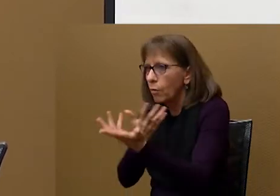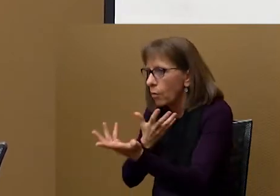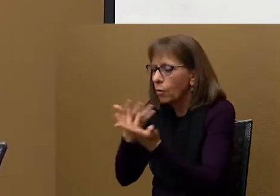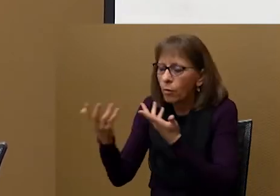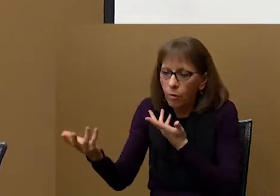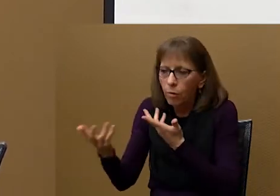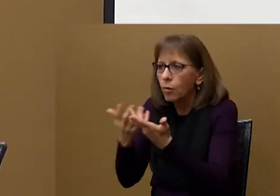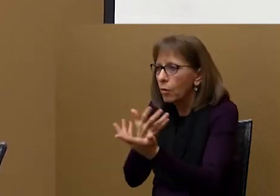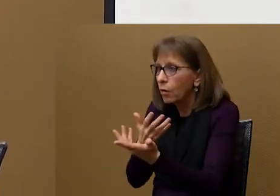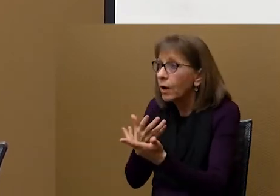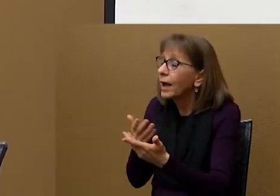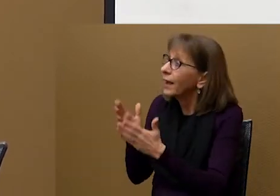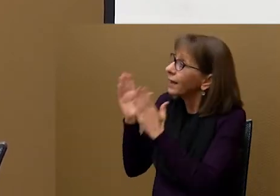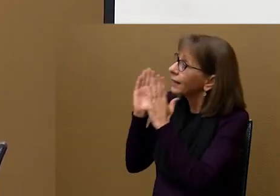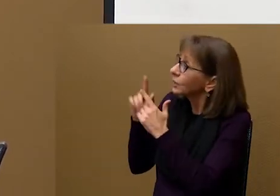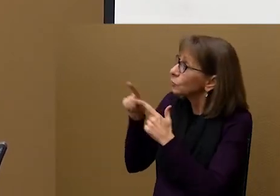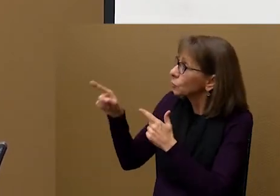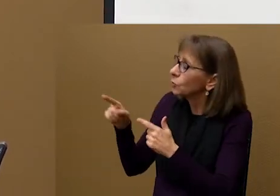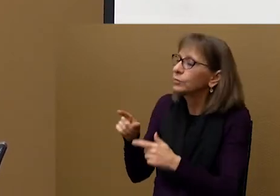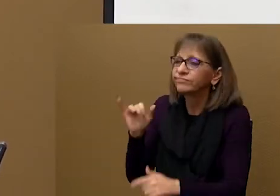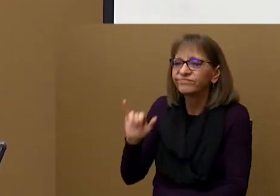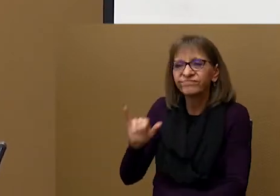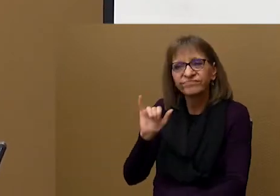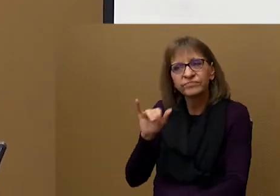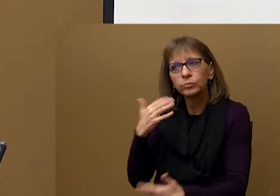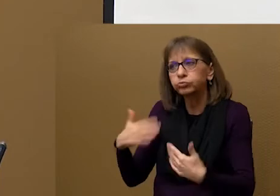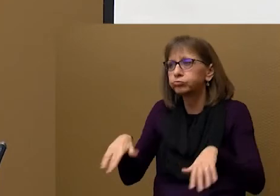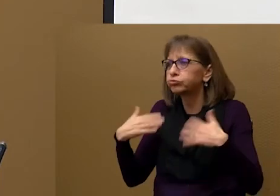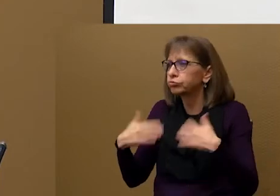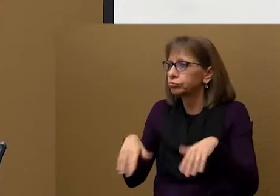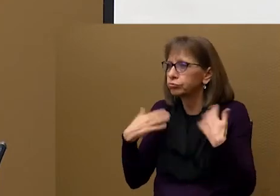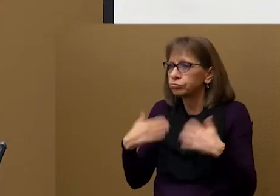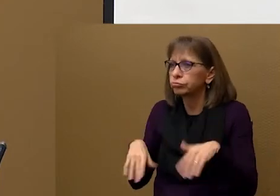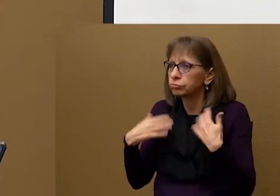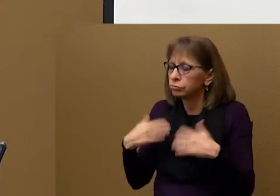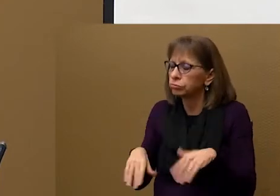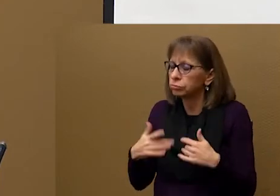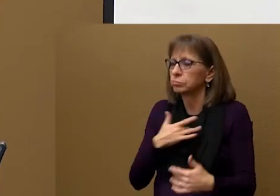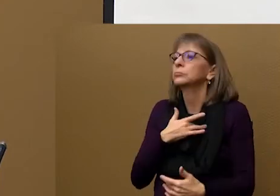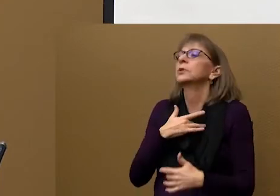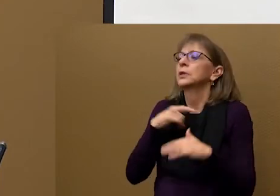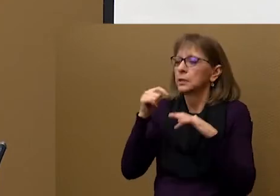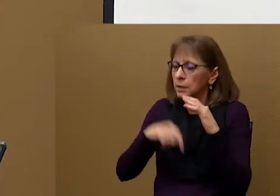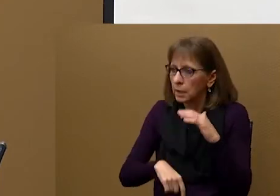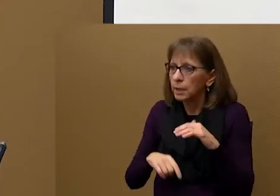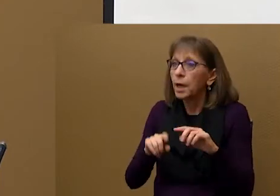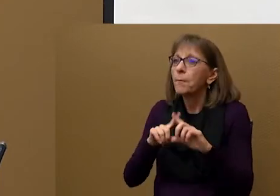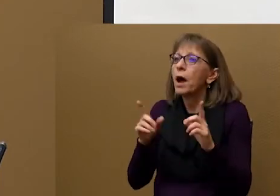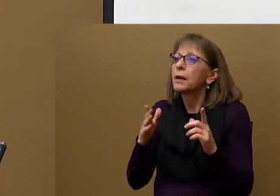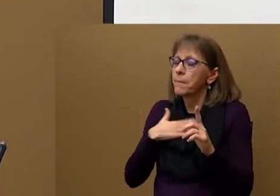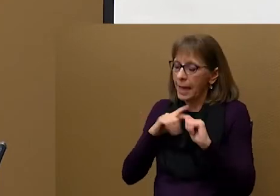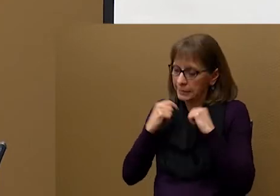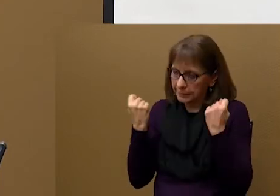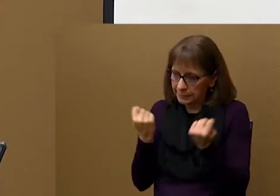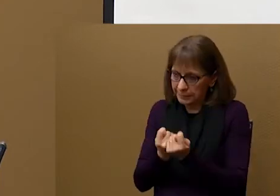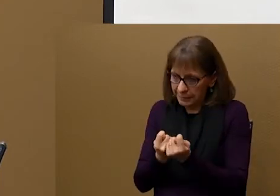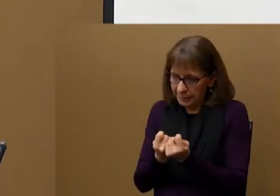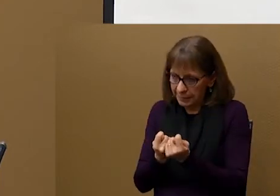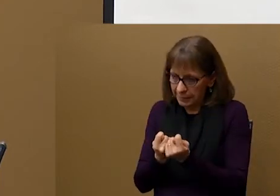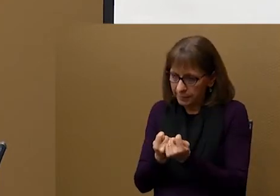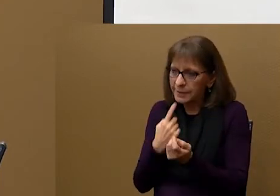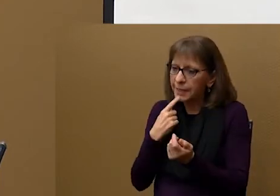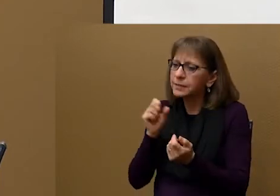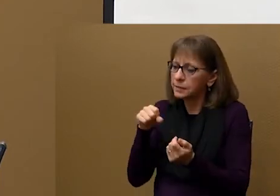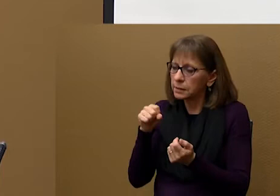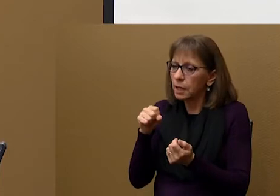And I mean, just listening to this is very profound, but it's also involved a lot of